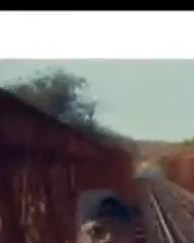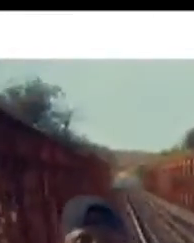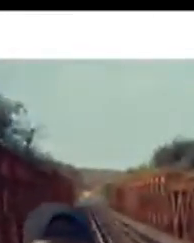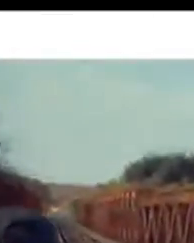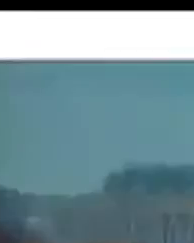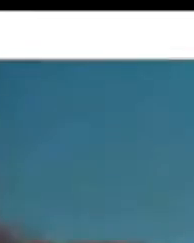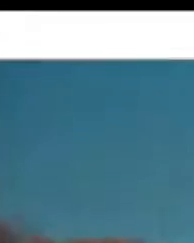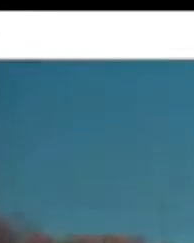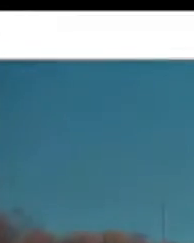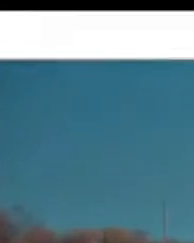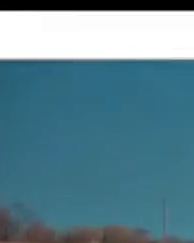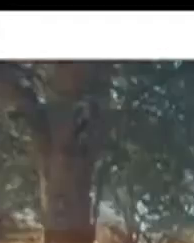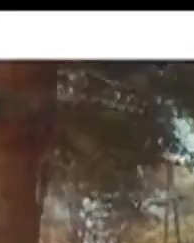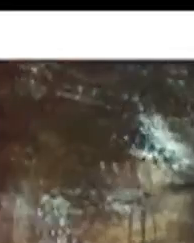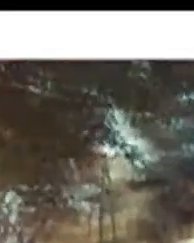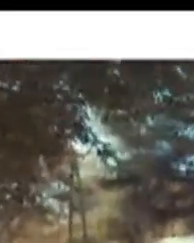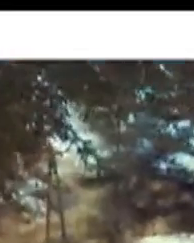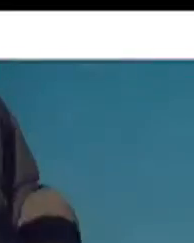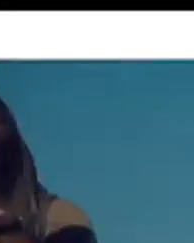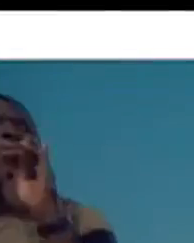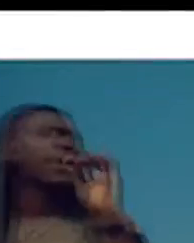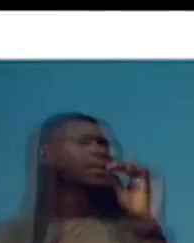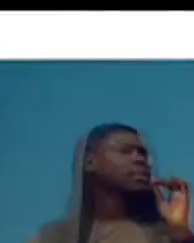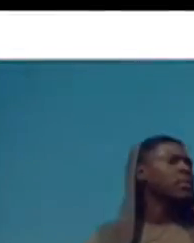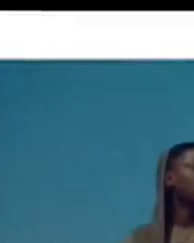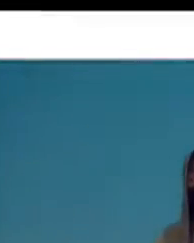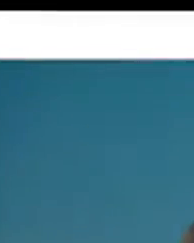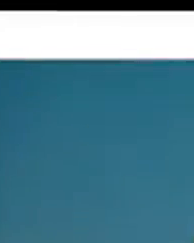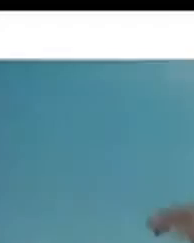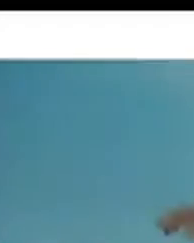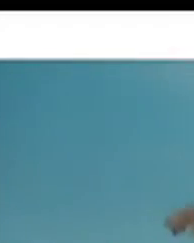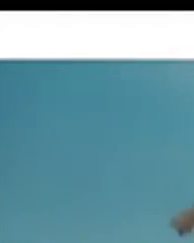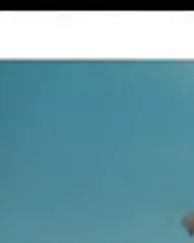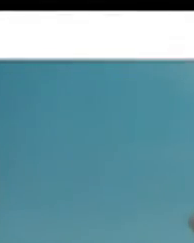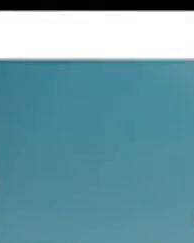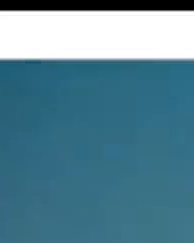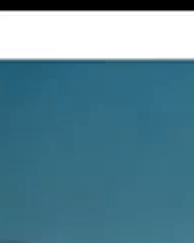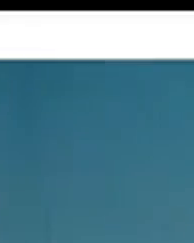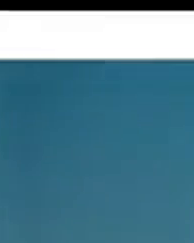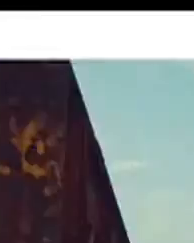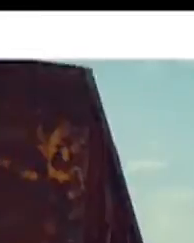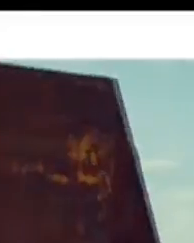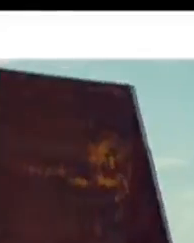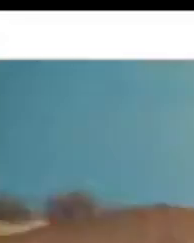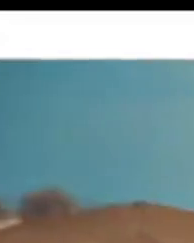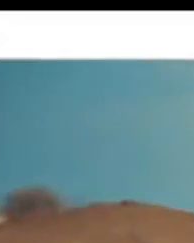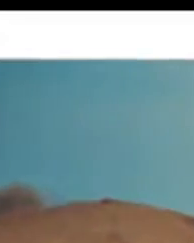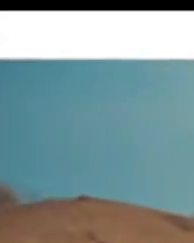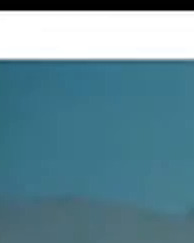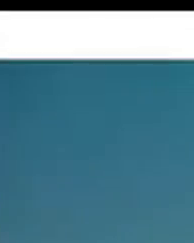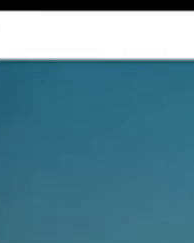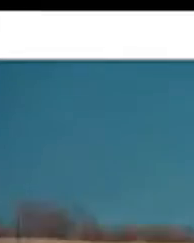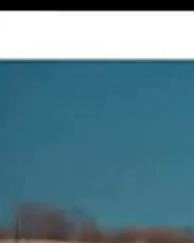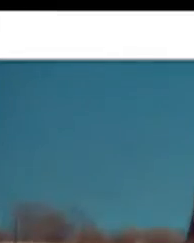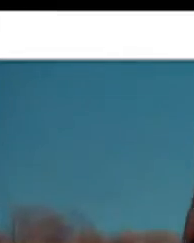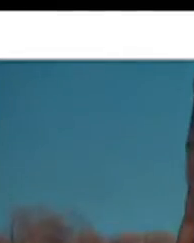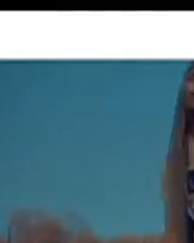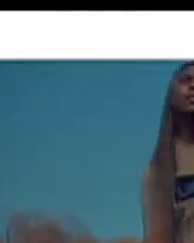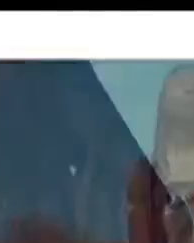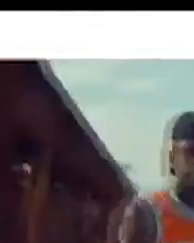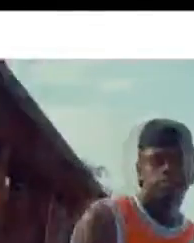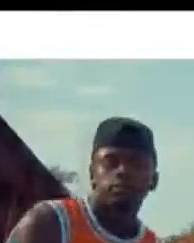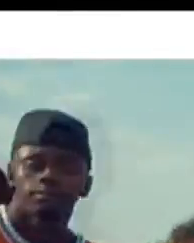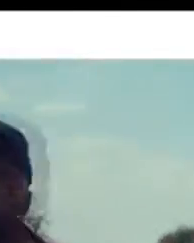We roll with the police, so where will you report us? I'm a dangerous man with two hands in my